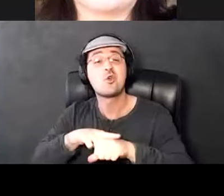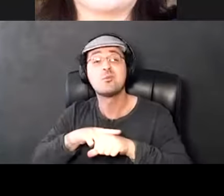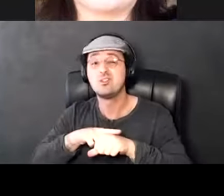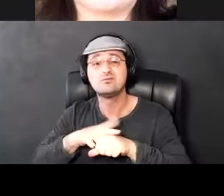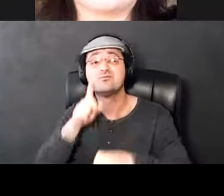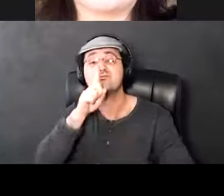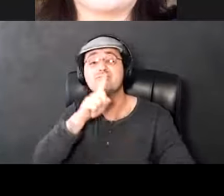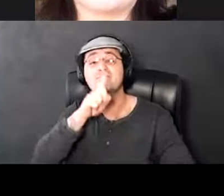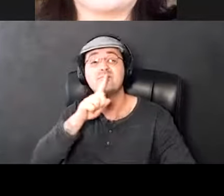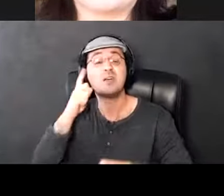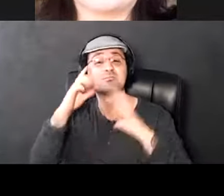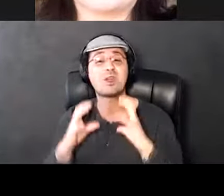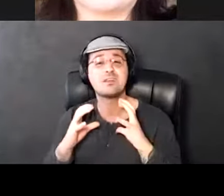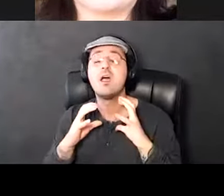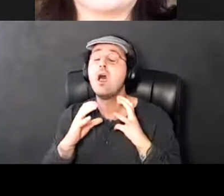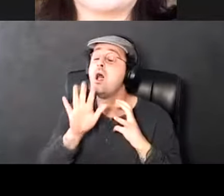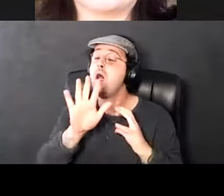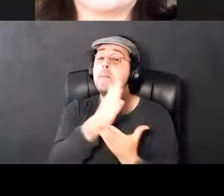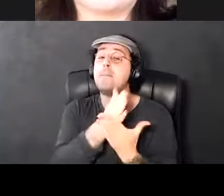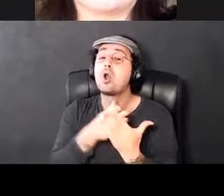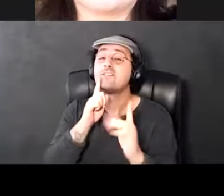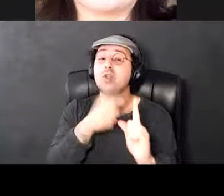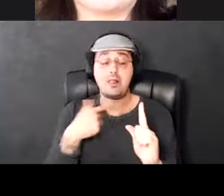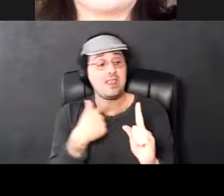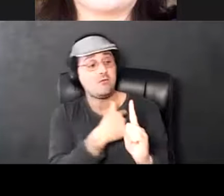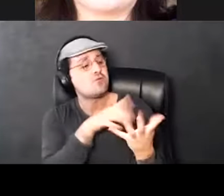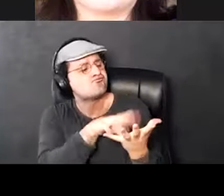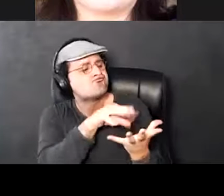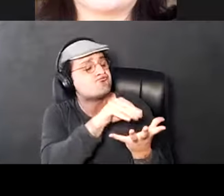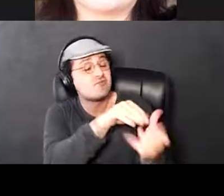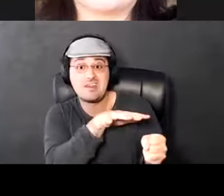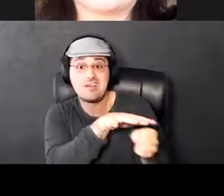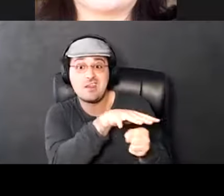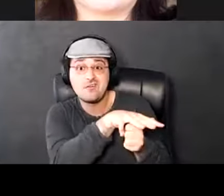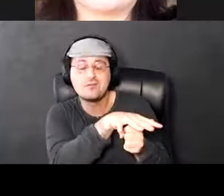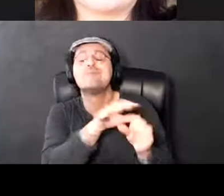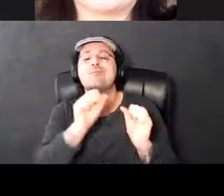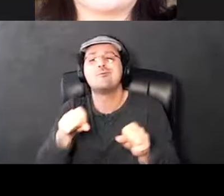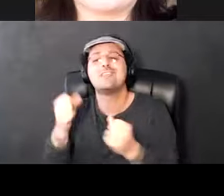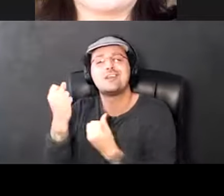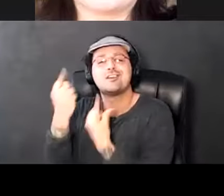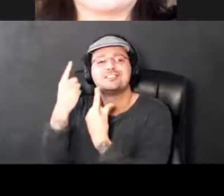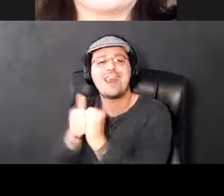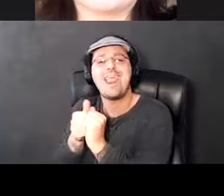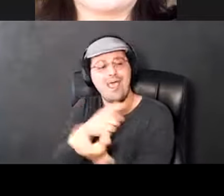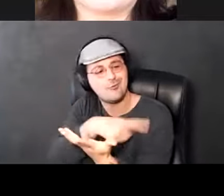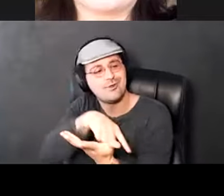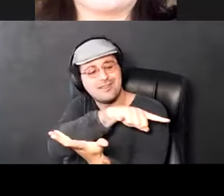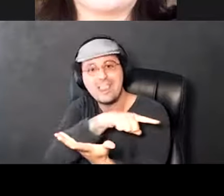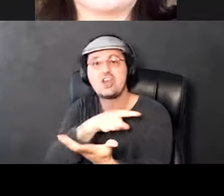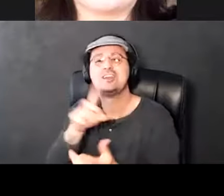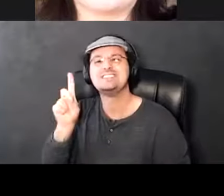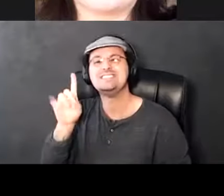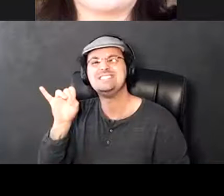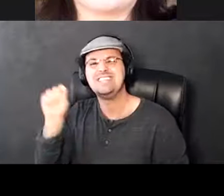but part of the idea is that eventually, if we learn enough about them, we might be able to understand how they are dysregulated in